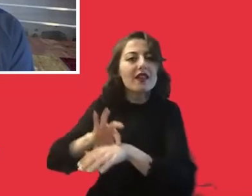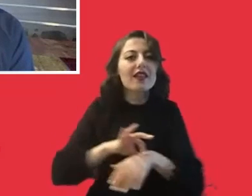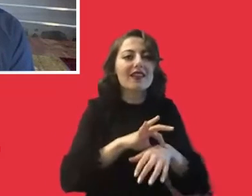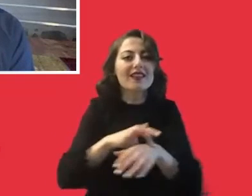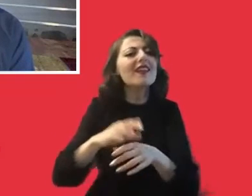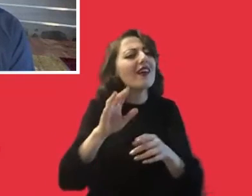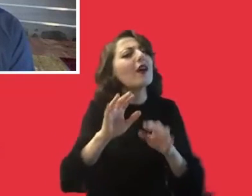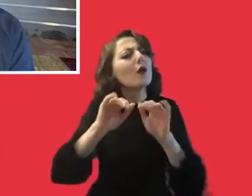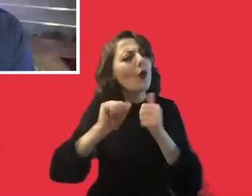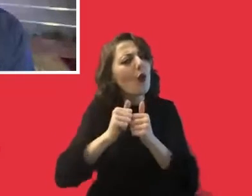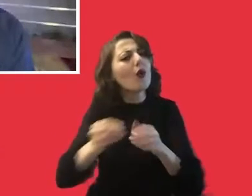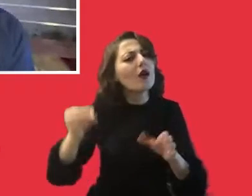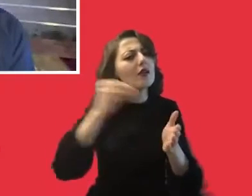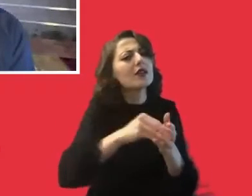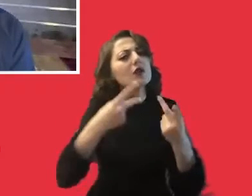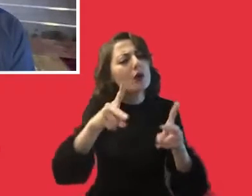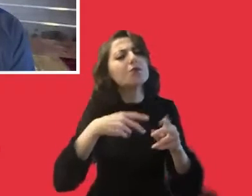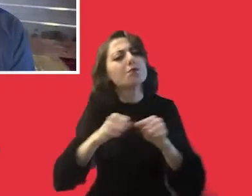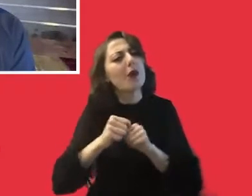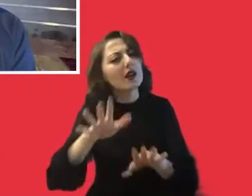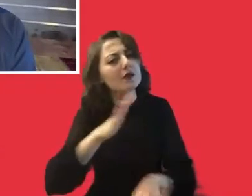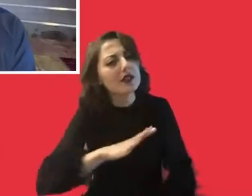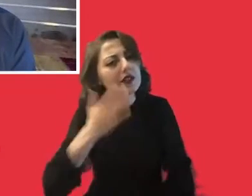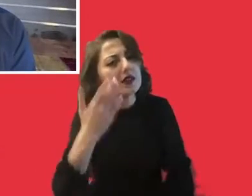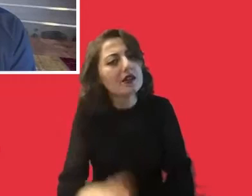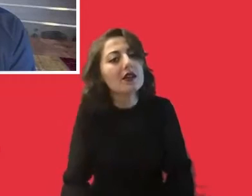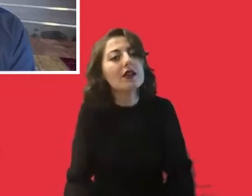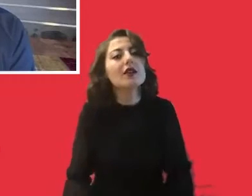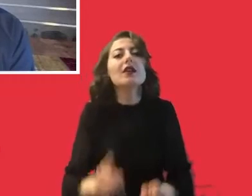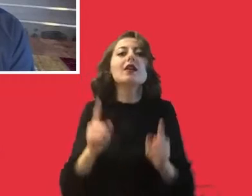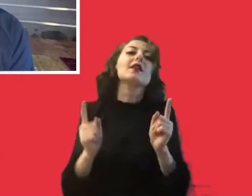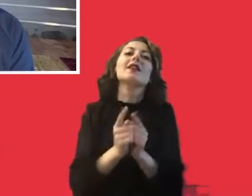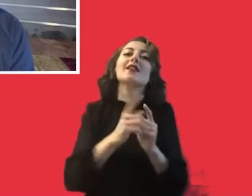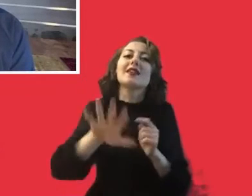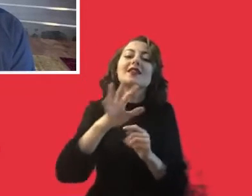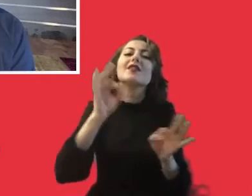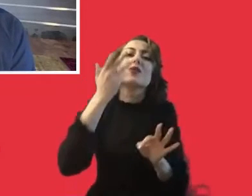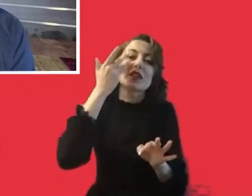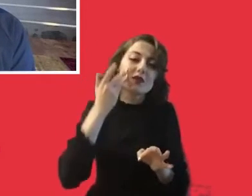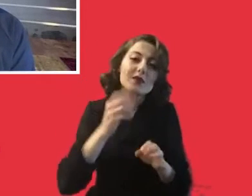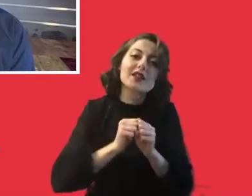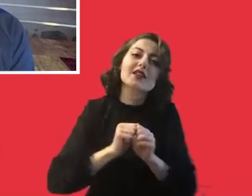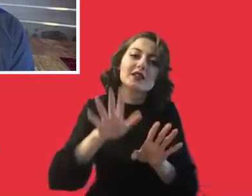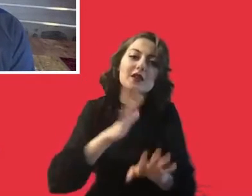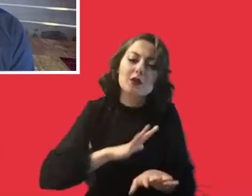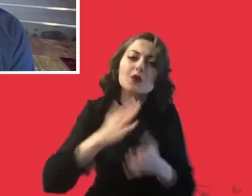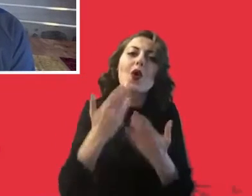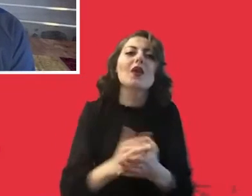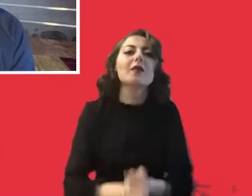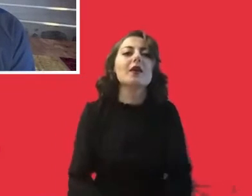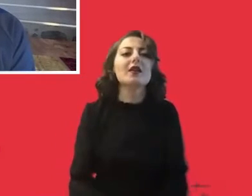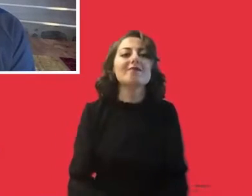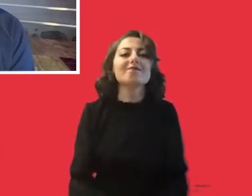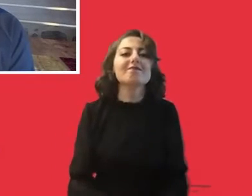sports, for the social guidance, and we have it in the as a hardware copy. And so